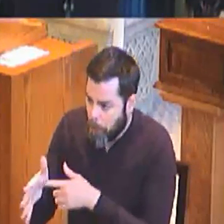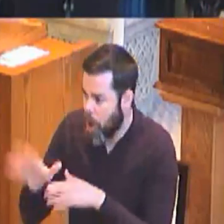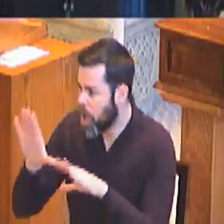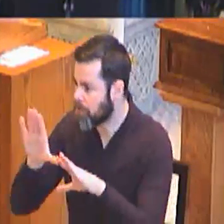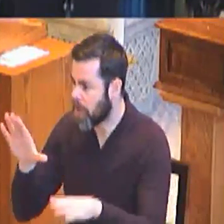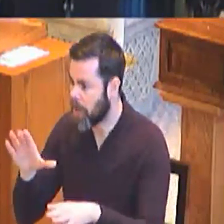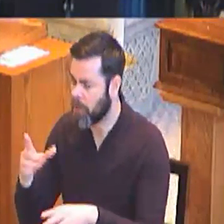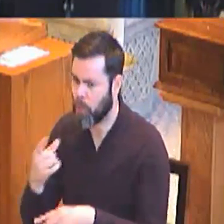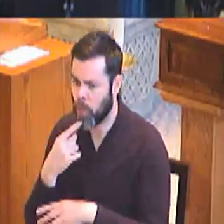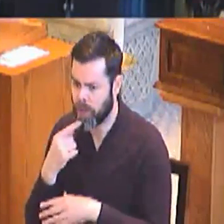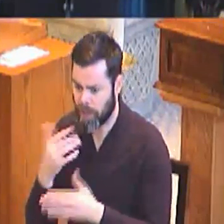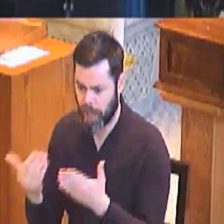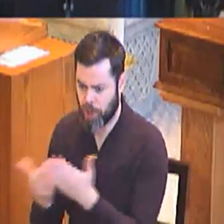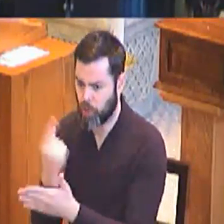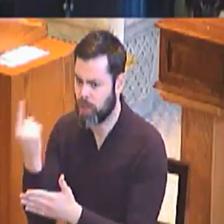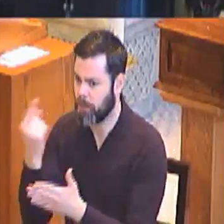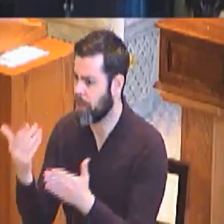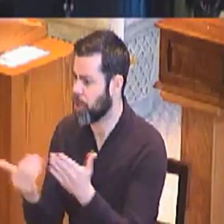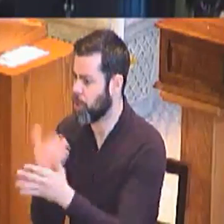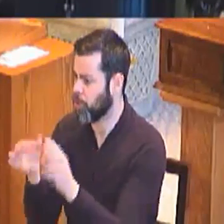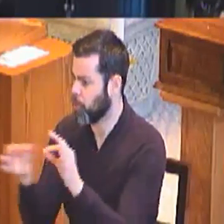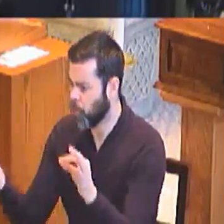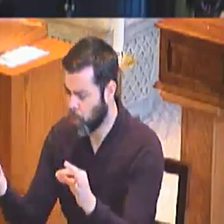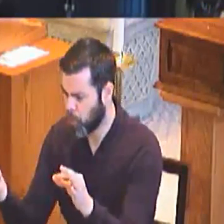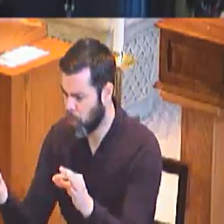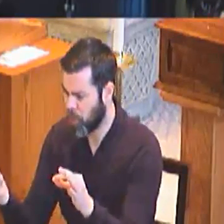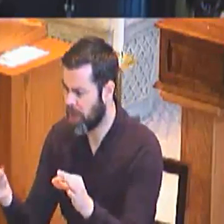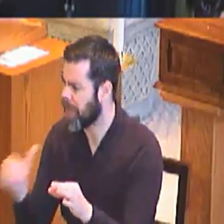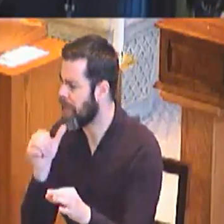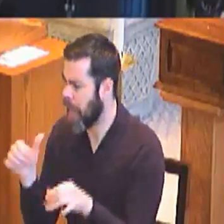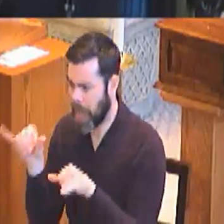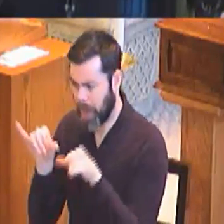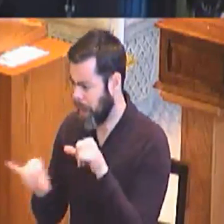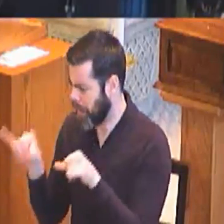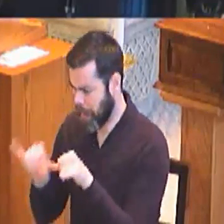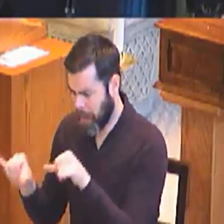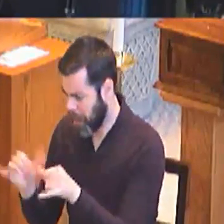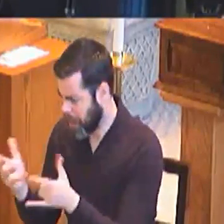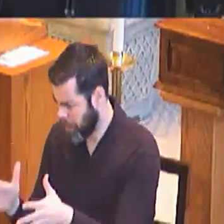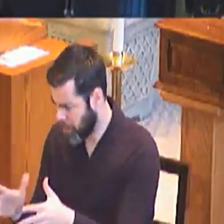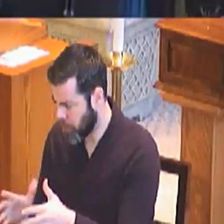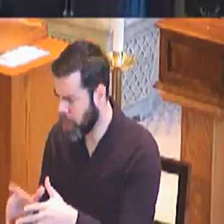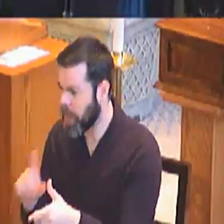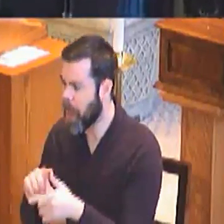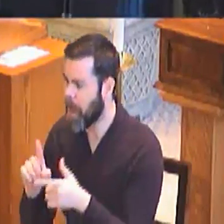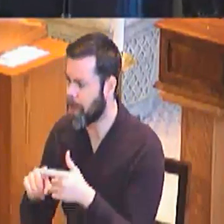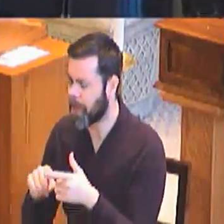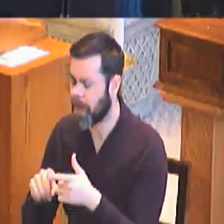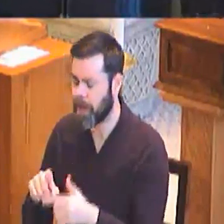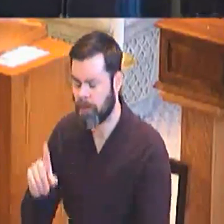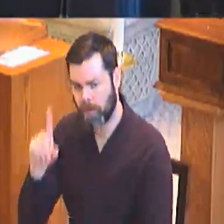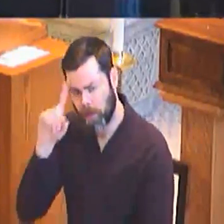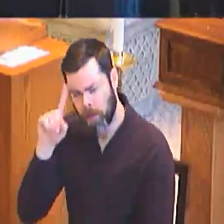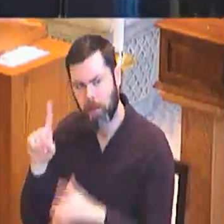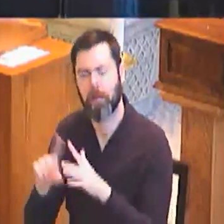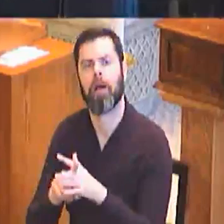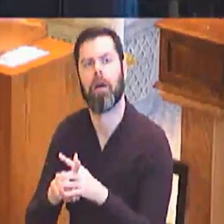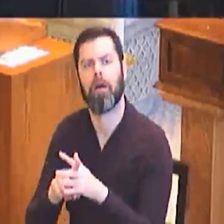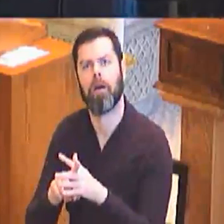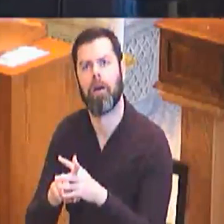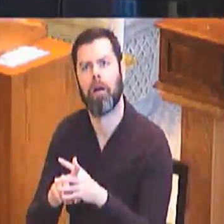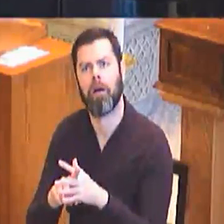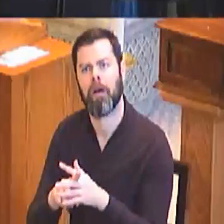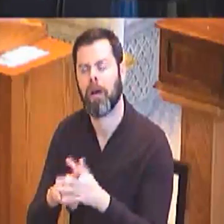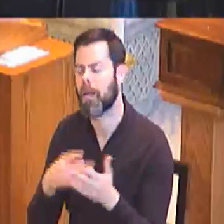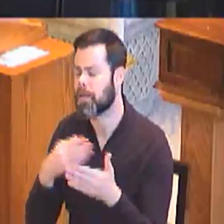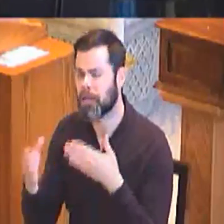I haven't said before? And then suddenly I realized that whatever I say in Palm Sunday will be perfect for me